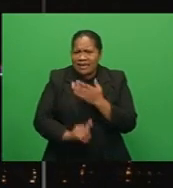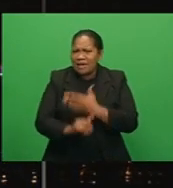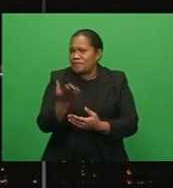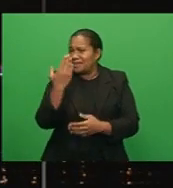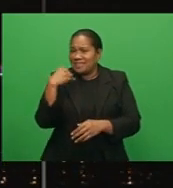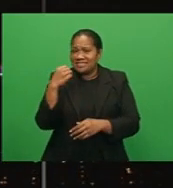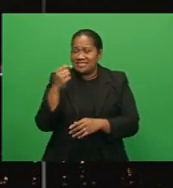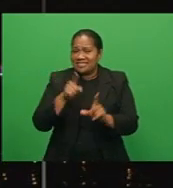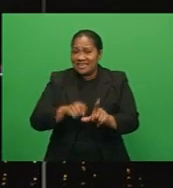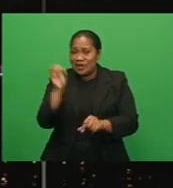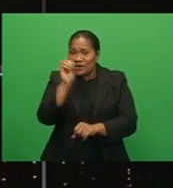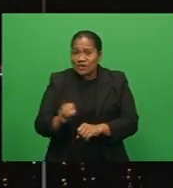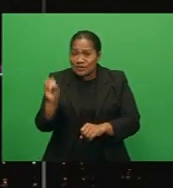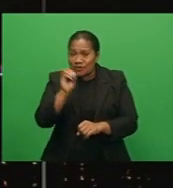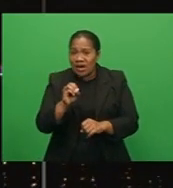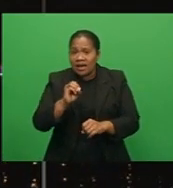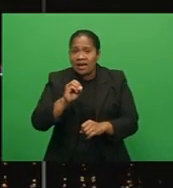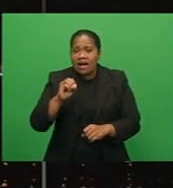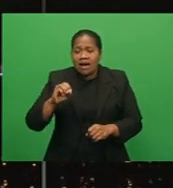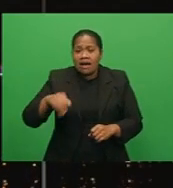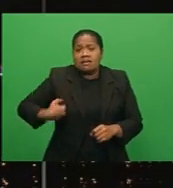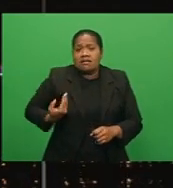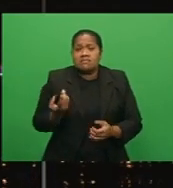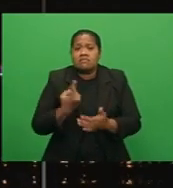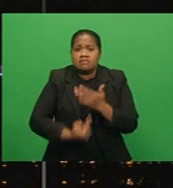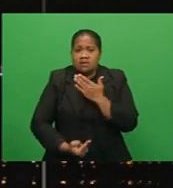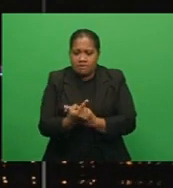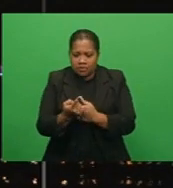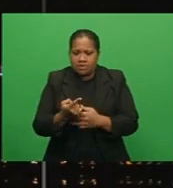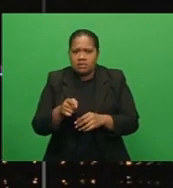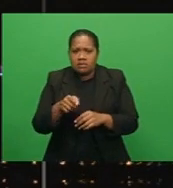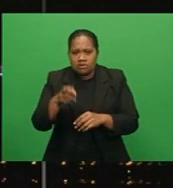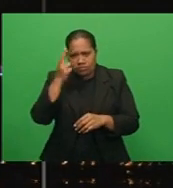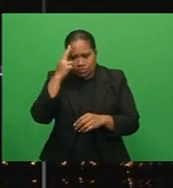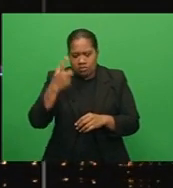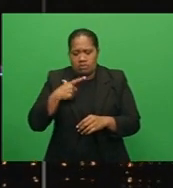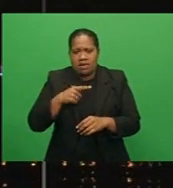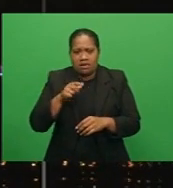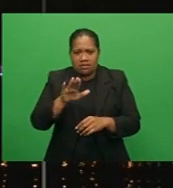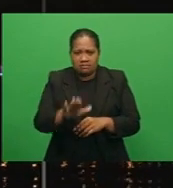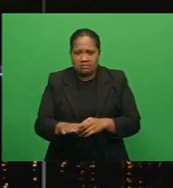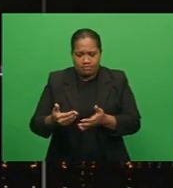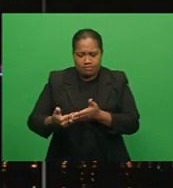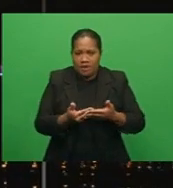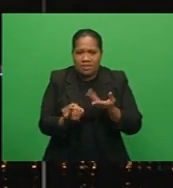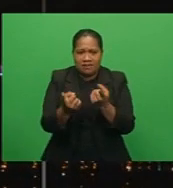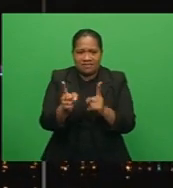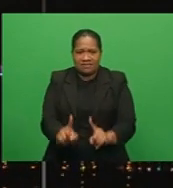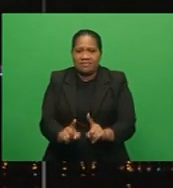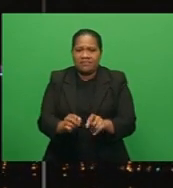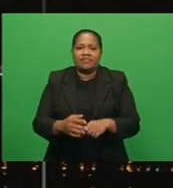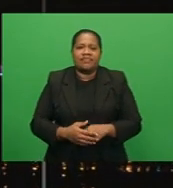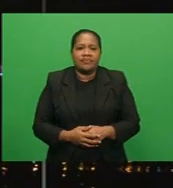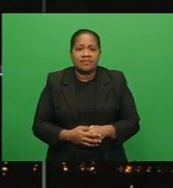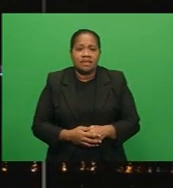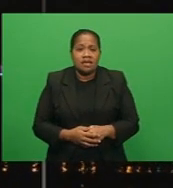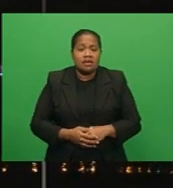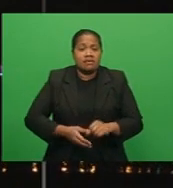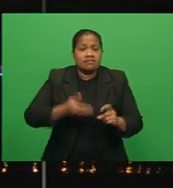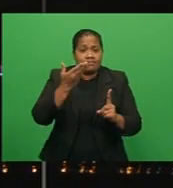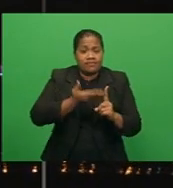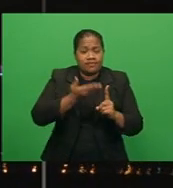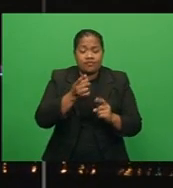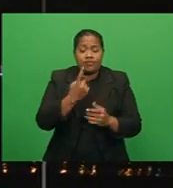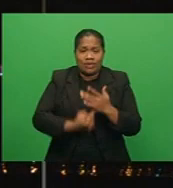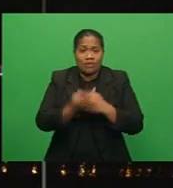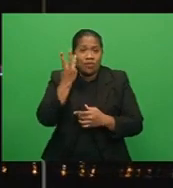year, where her husband is alleged to have caused the death of their child. Apinisa Wangarindova reports Rauluni took the stand